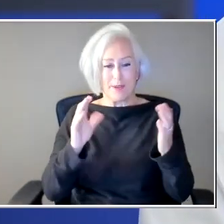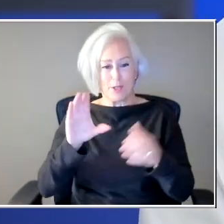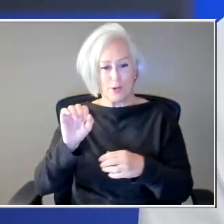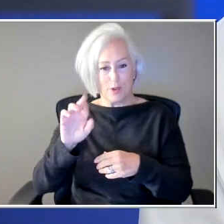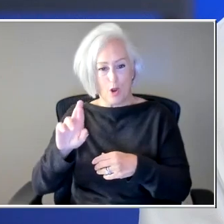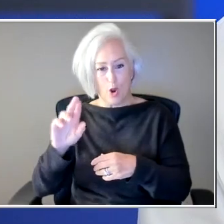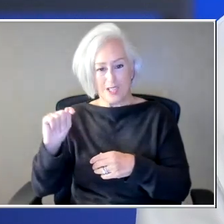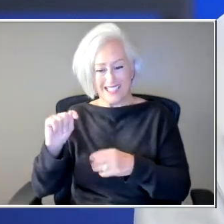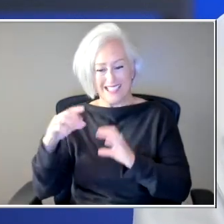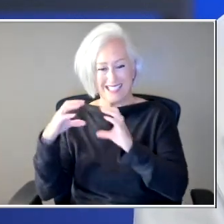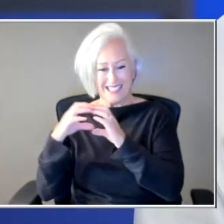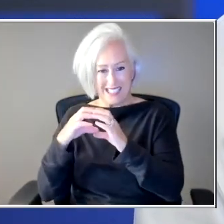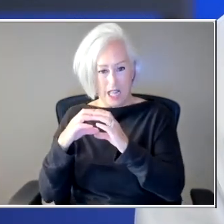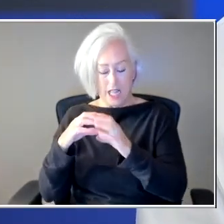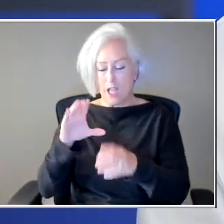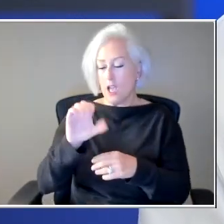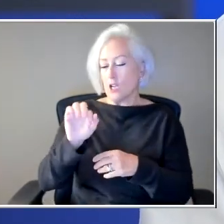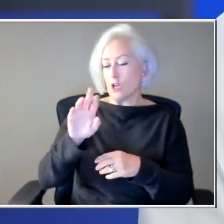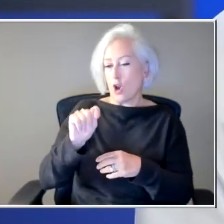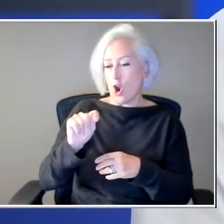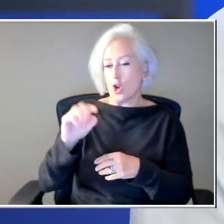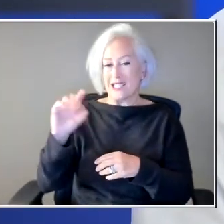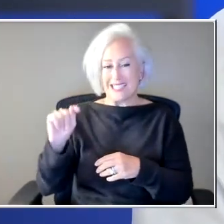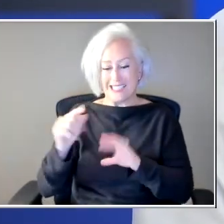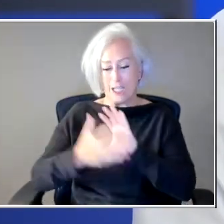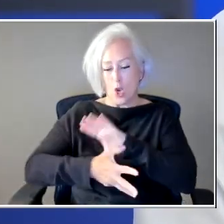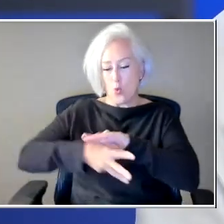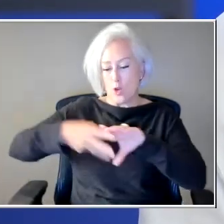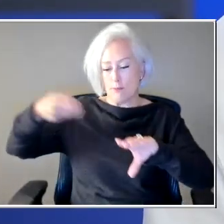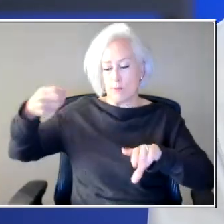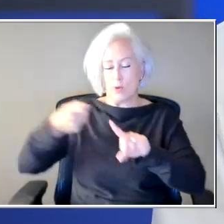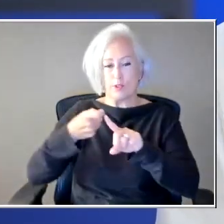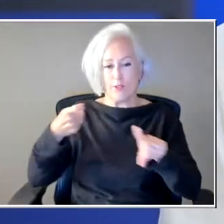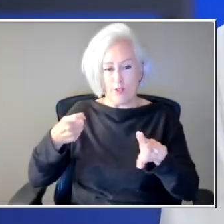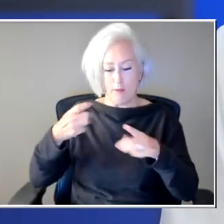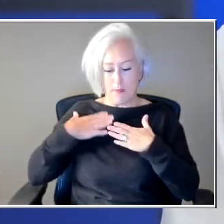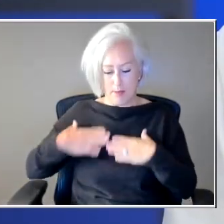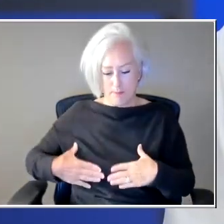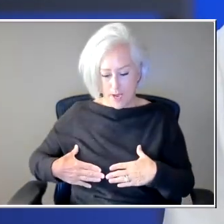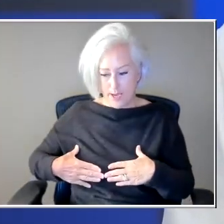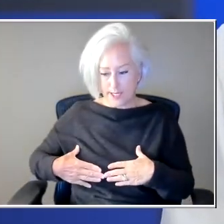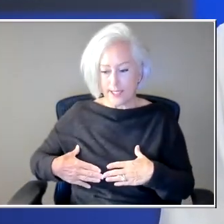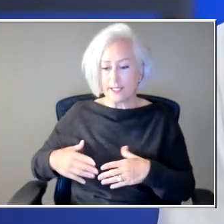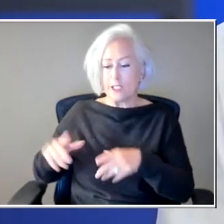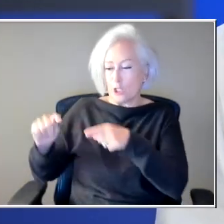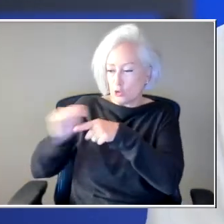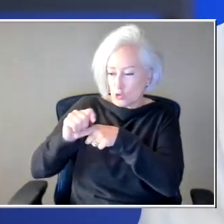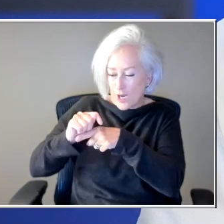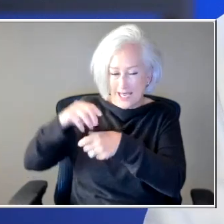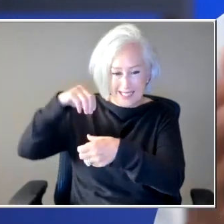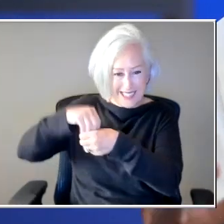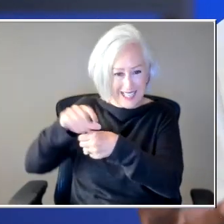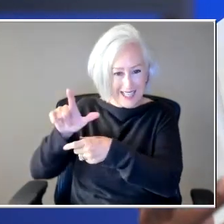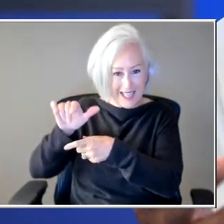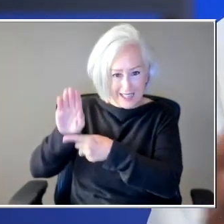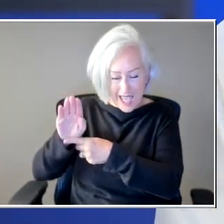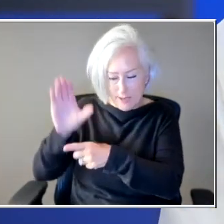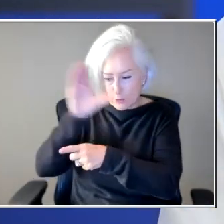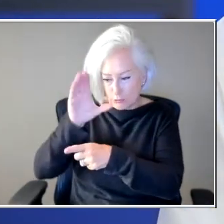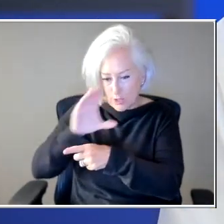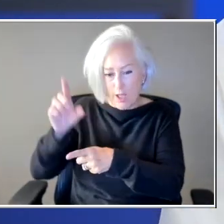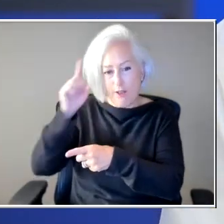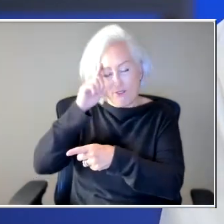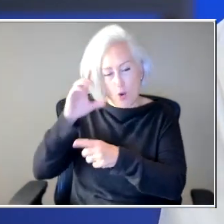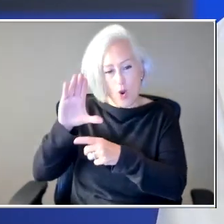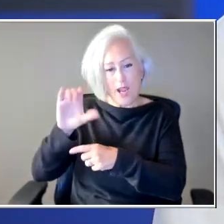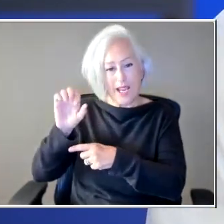that it takes out T cells from the human body, retrains them in the lab to find those precancerous and cancer cells and to get rid of those